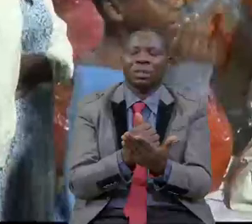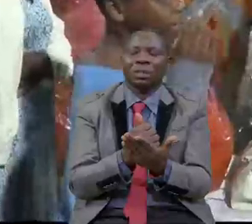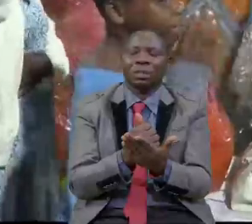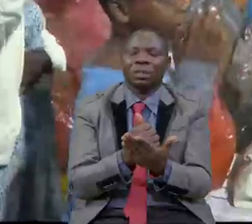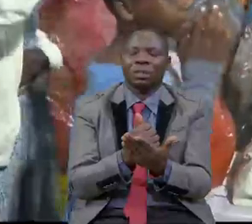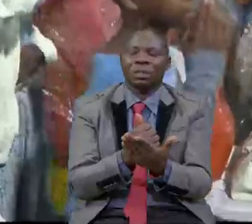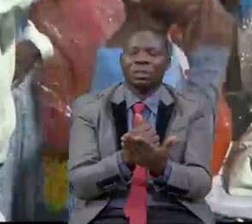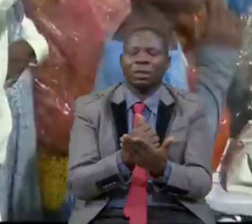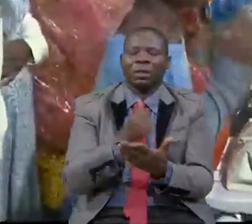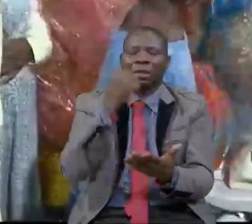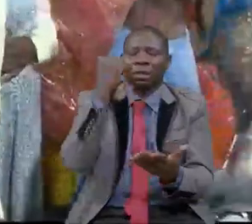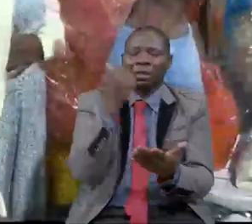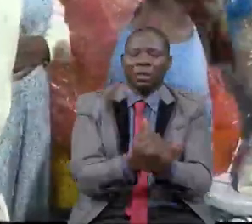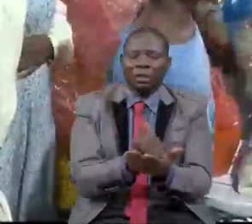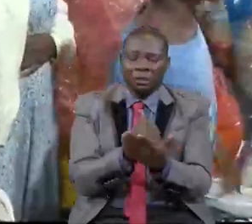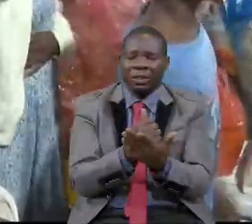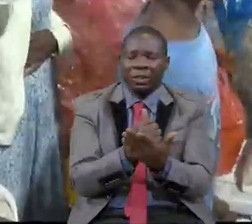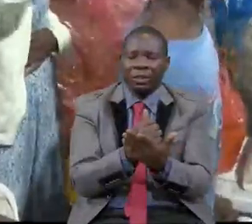Amen.